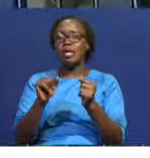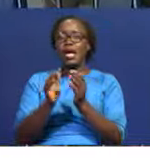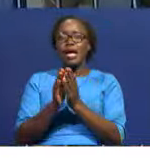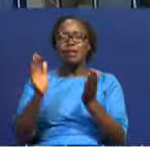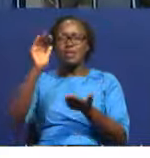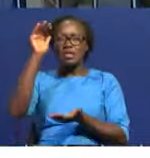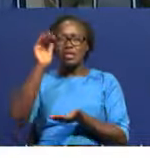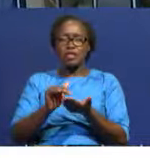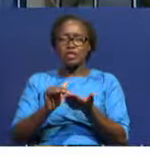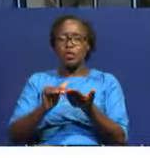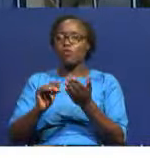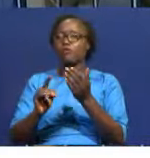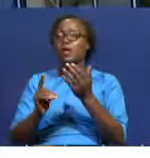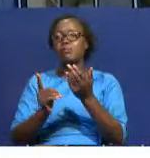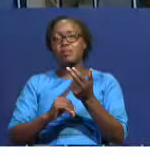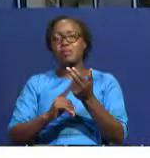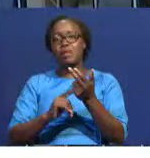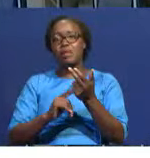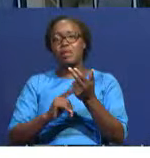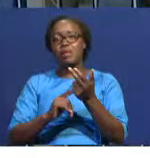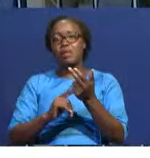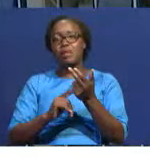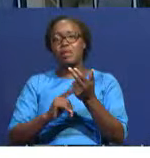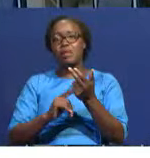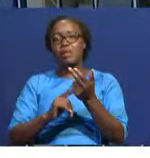of the number of ministries and a sizable